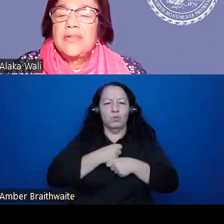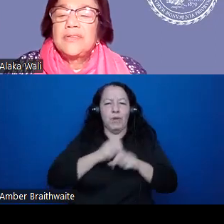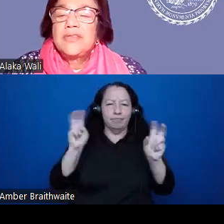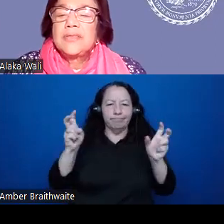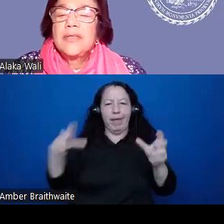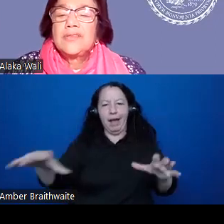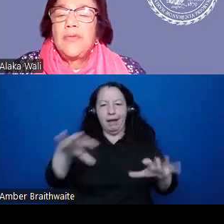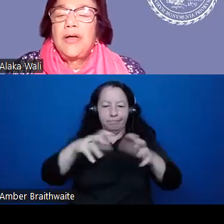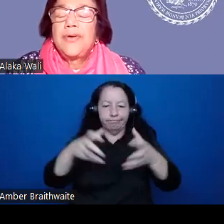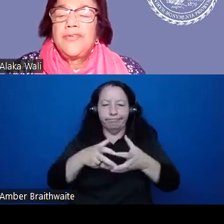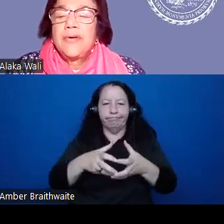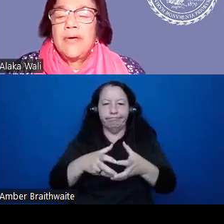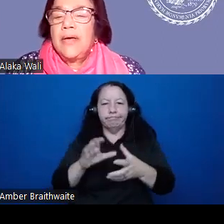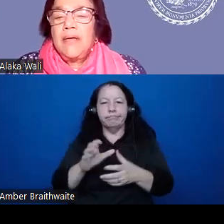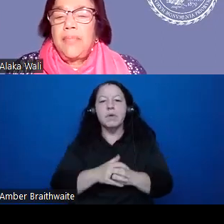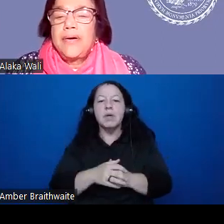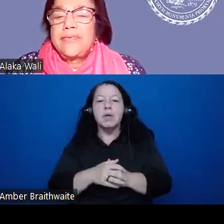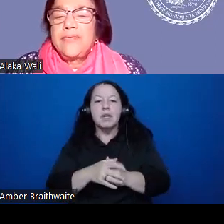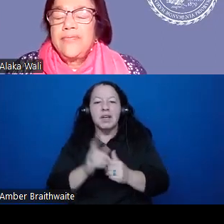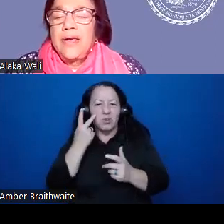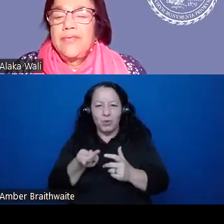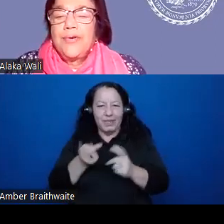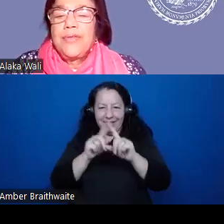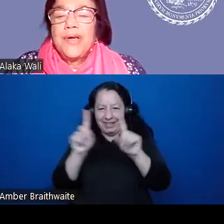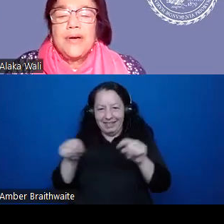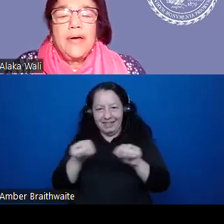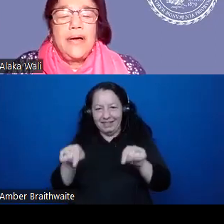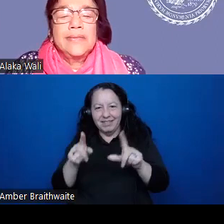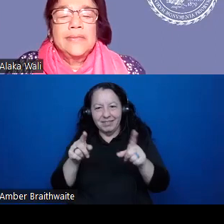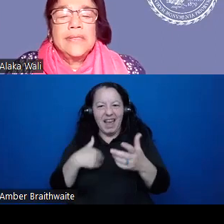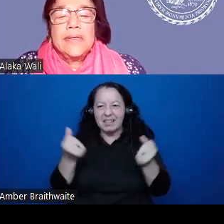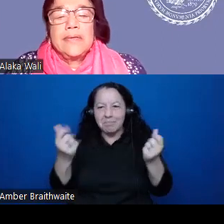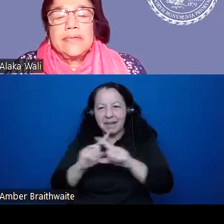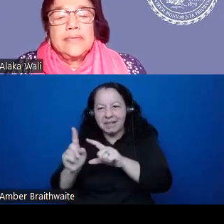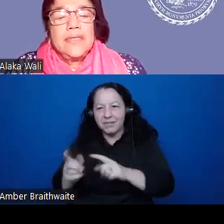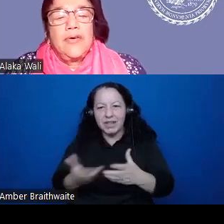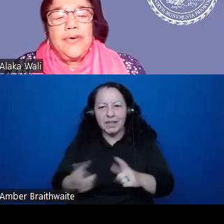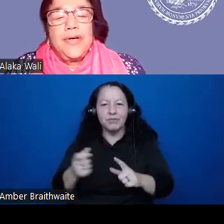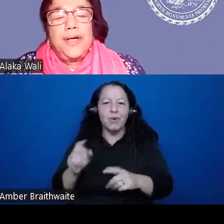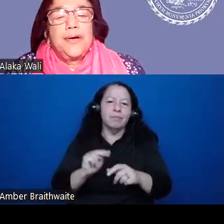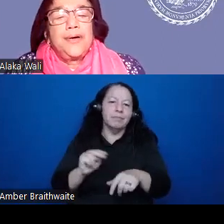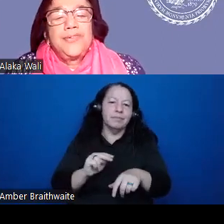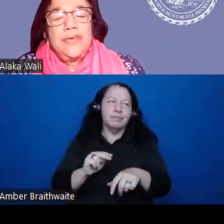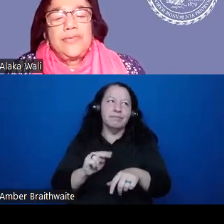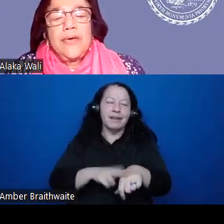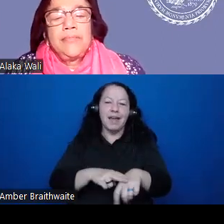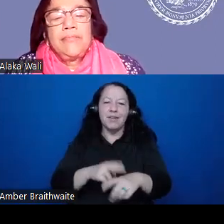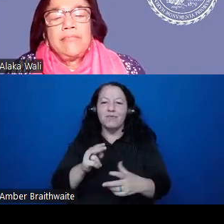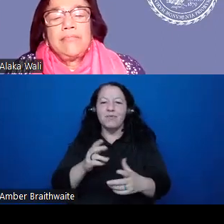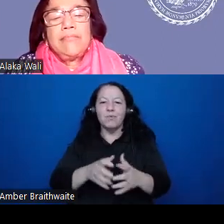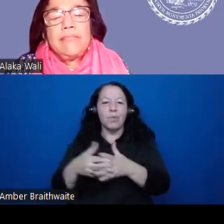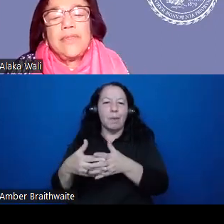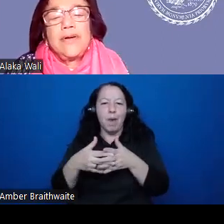has just things from all different parts of Native North America. And then over here, you'd see